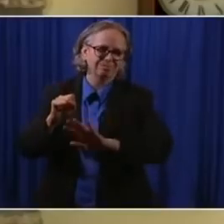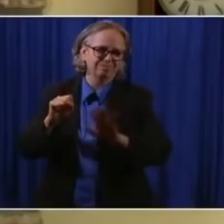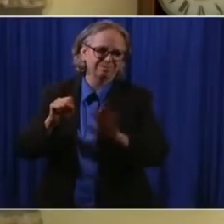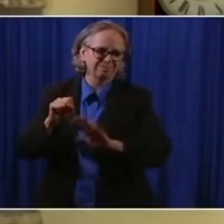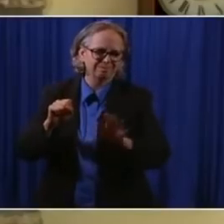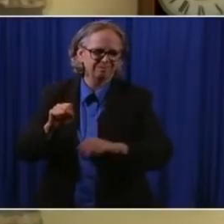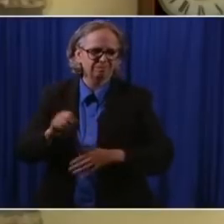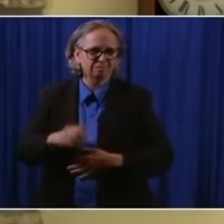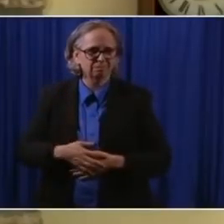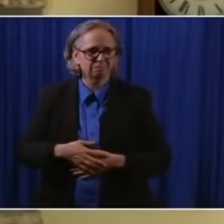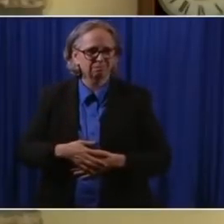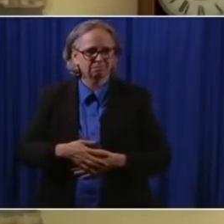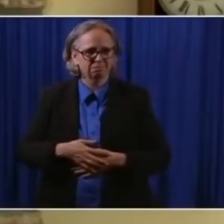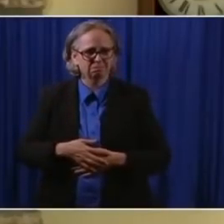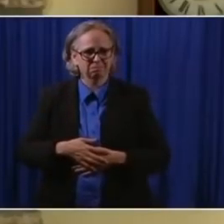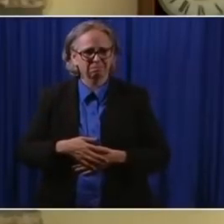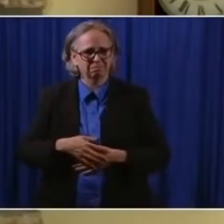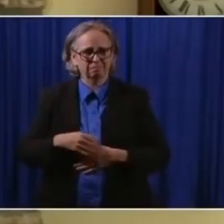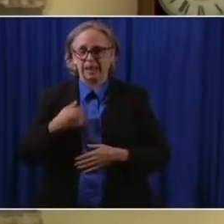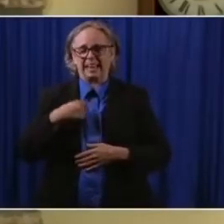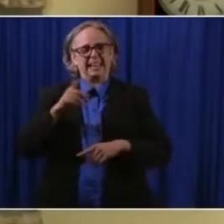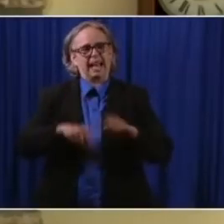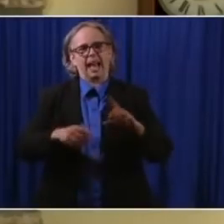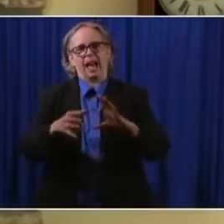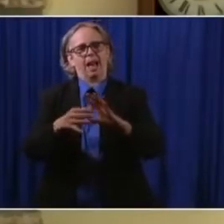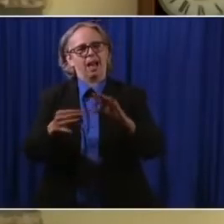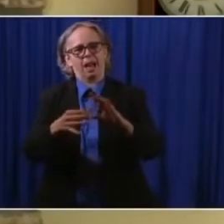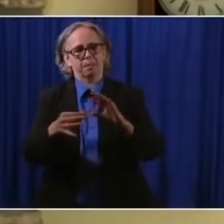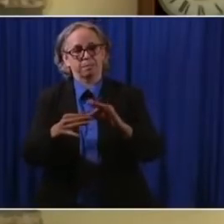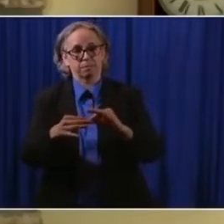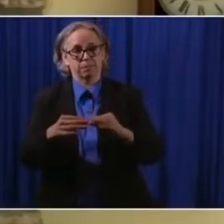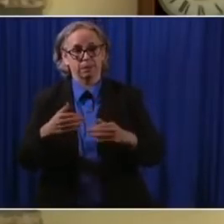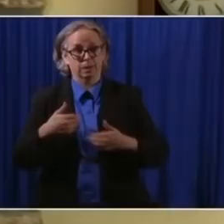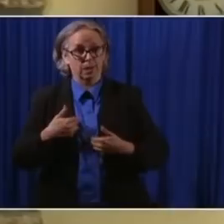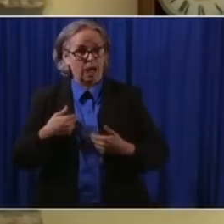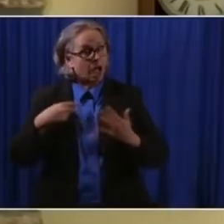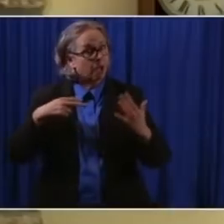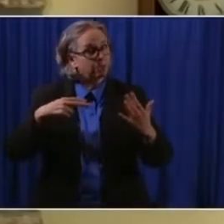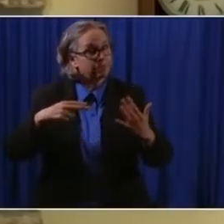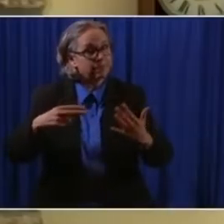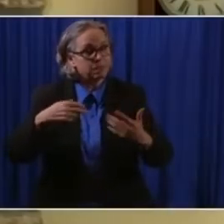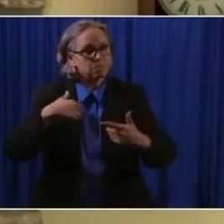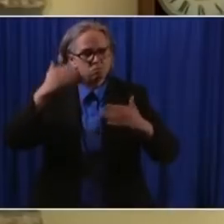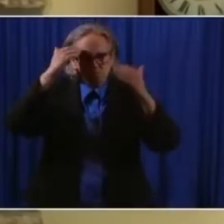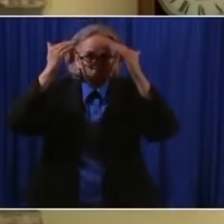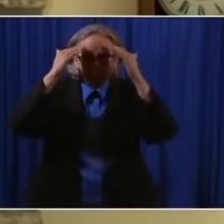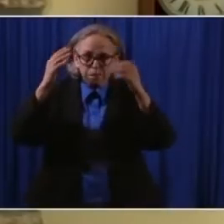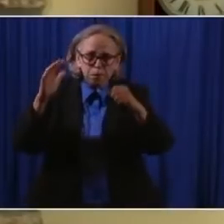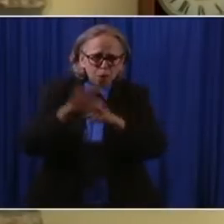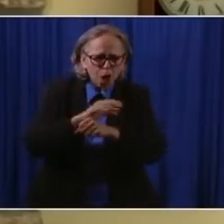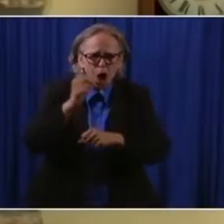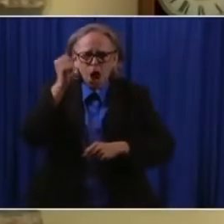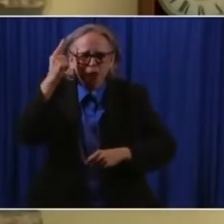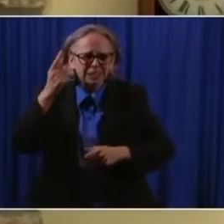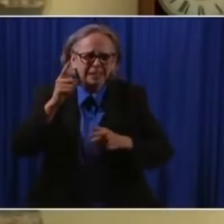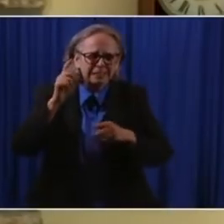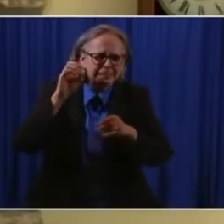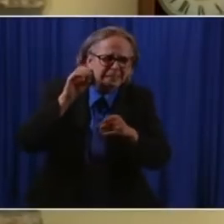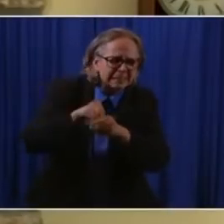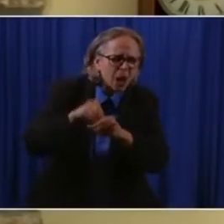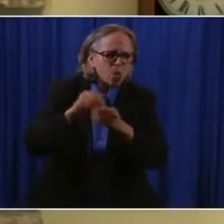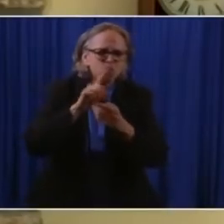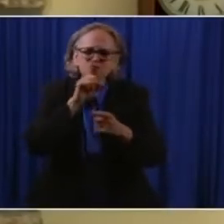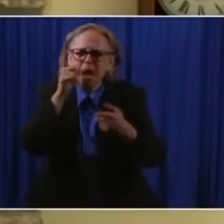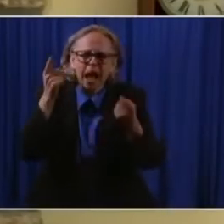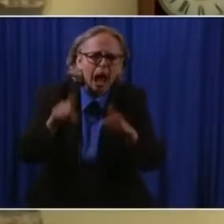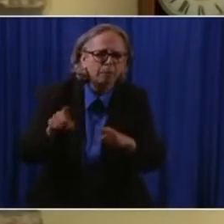really don't, much as I've tried to read about it, I don't fully understand what happened. But I'm a believer in